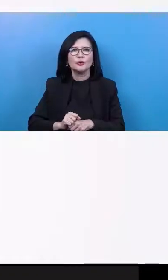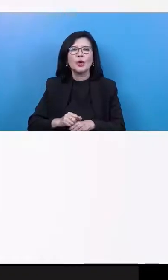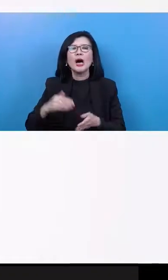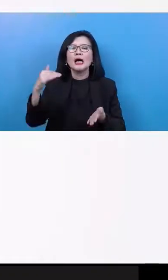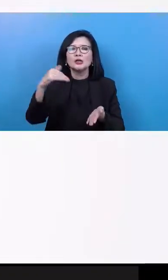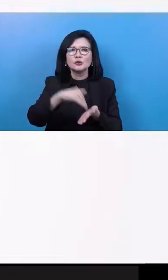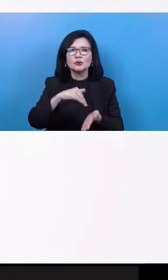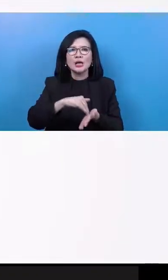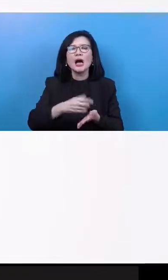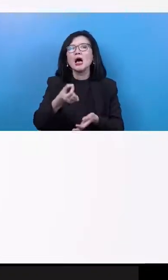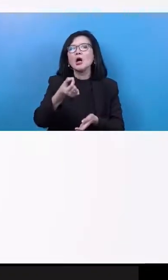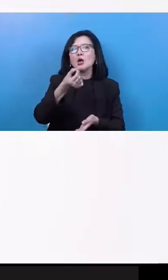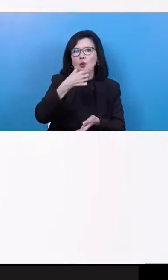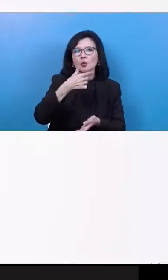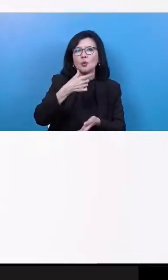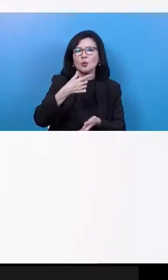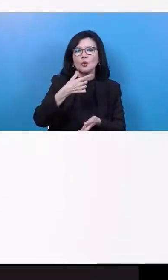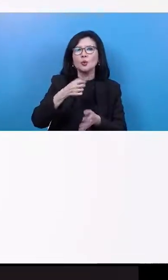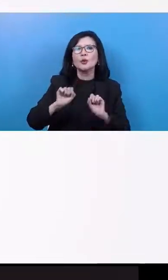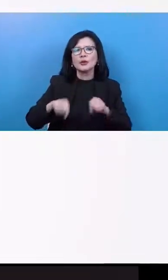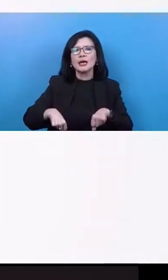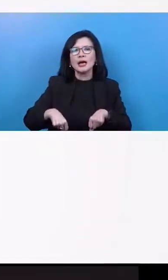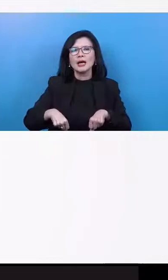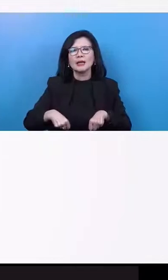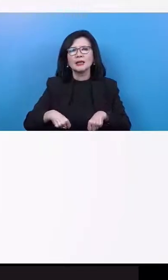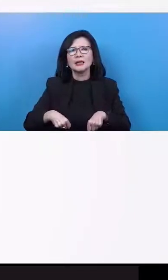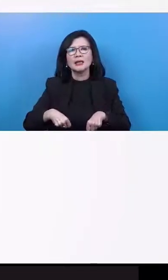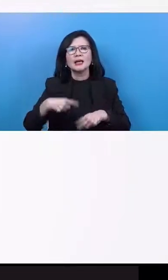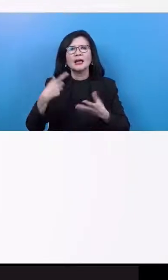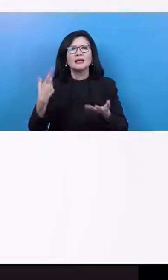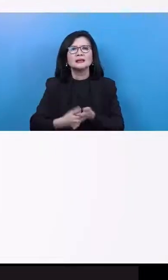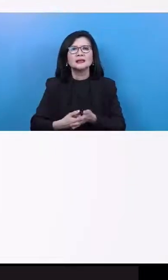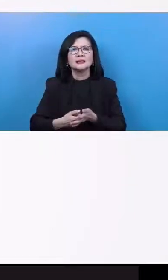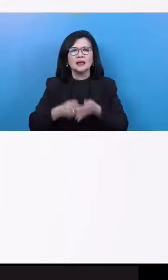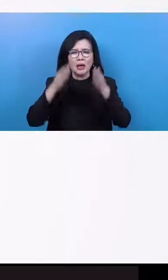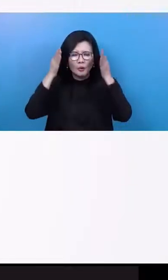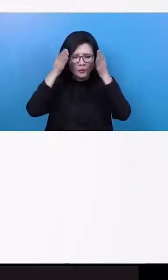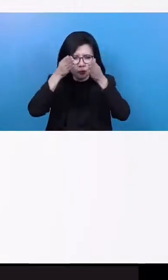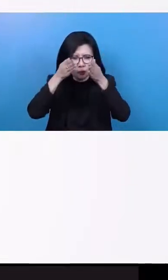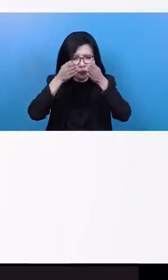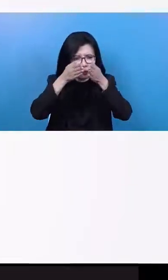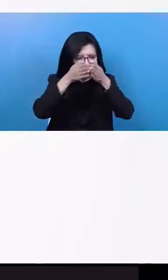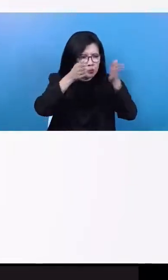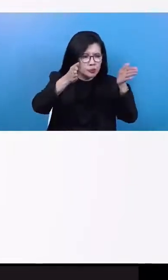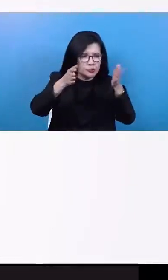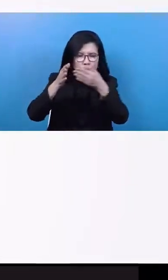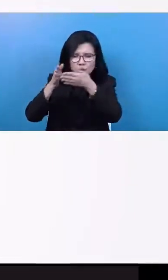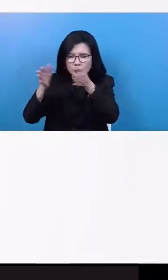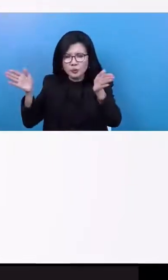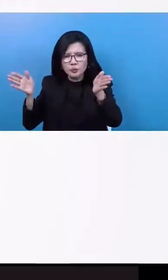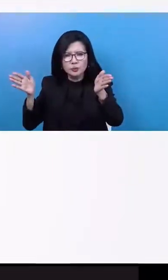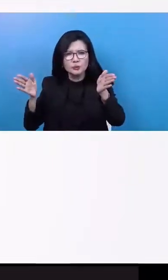distracted in addressing some of the most important needs as well.